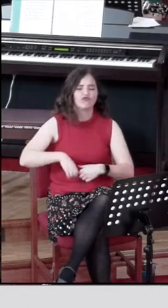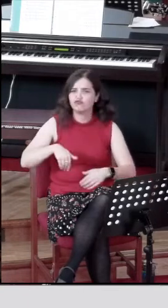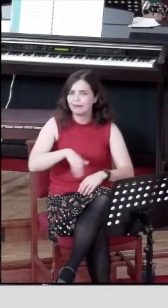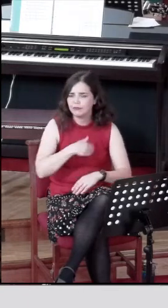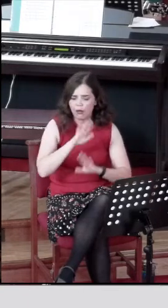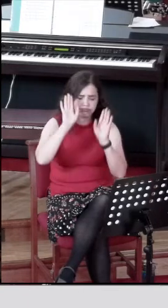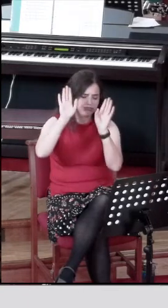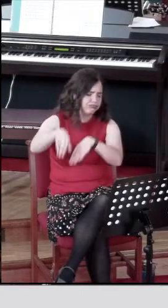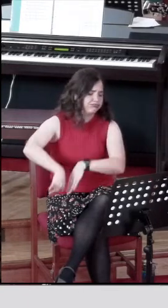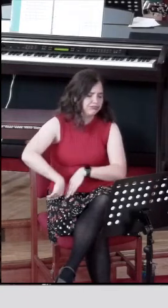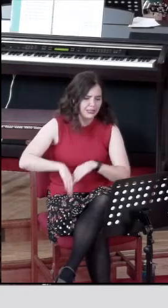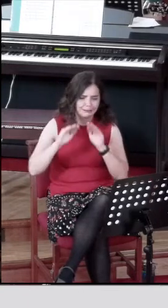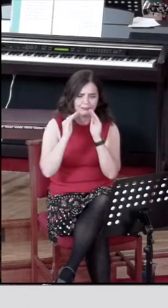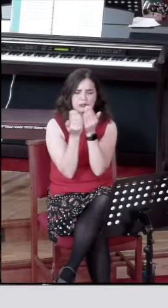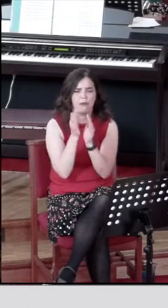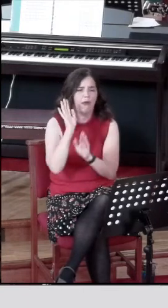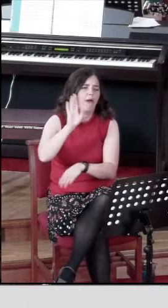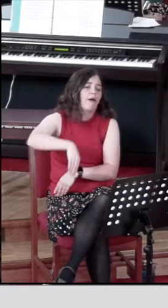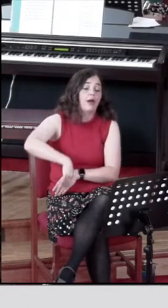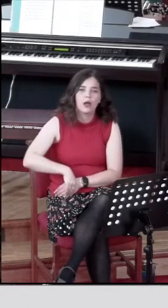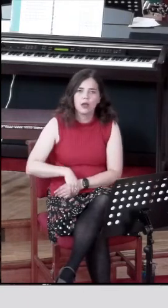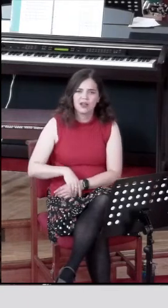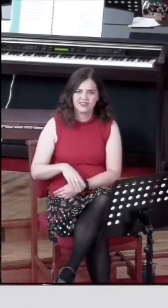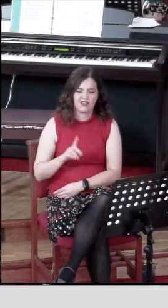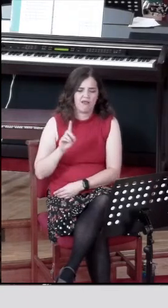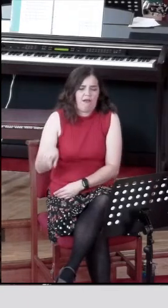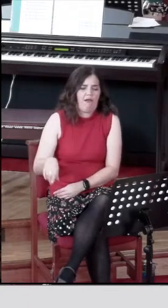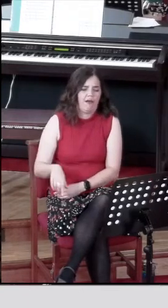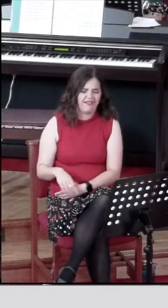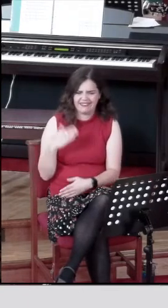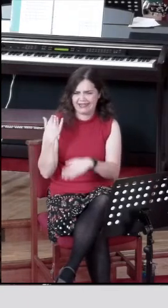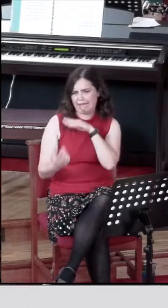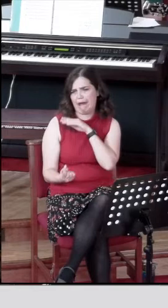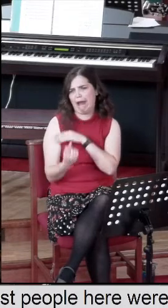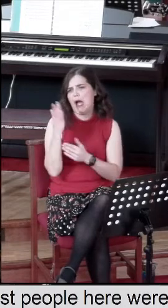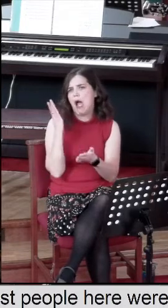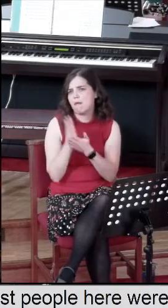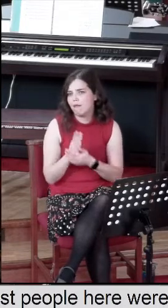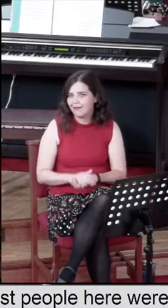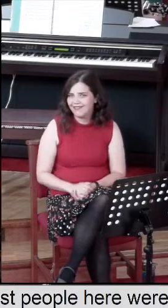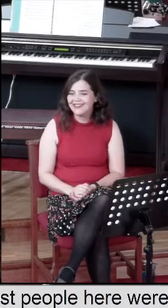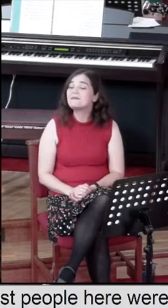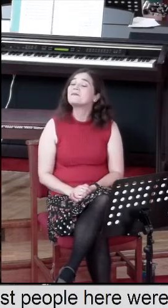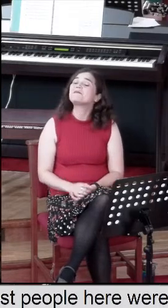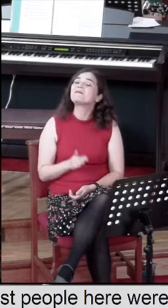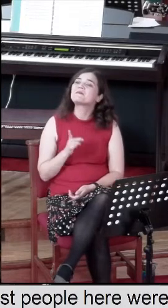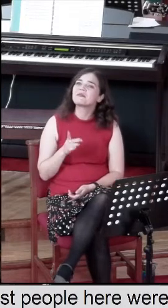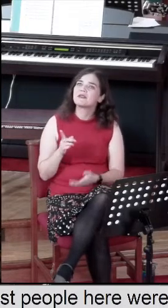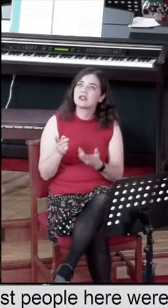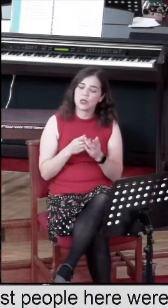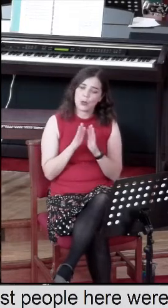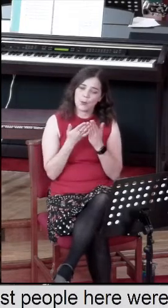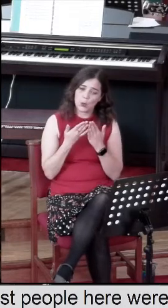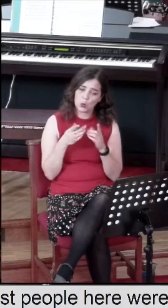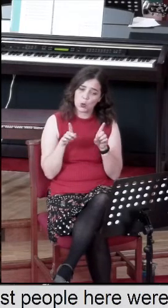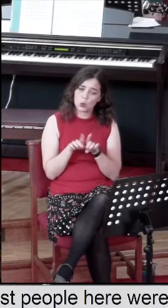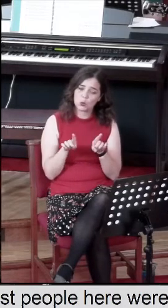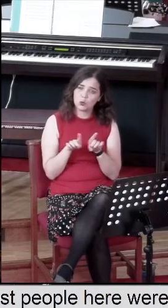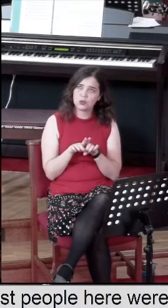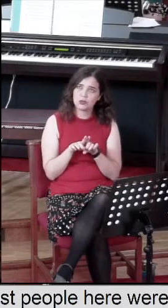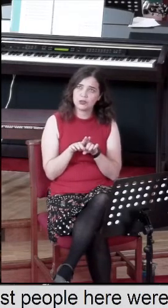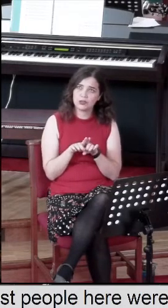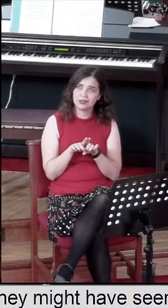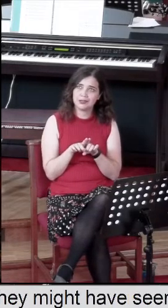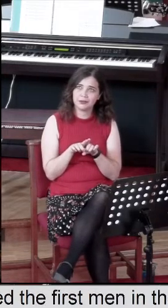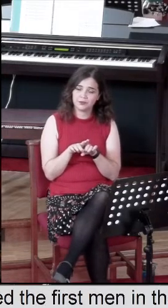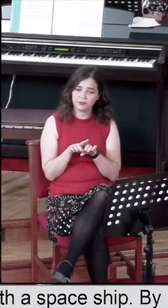spaceship shaped like that. And we said, that's an idle tale, that'll never happen. And there was another book. Now, I need to tell